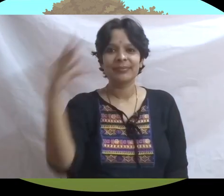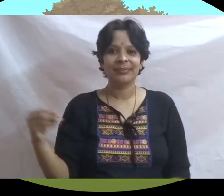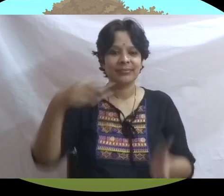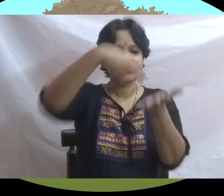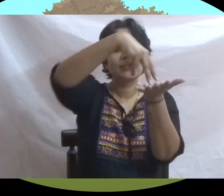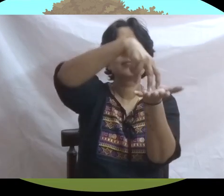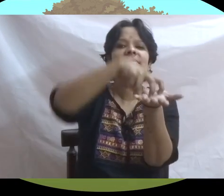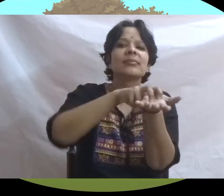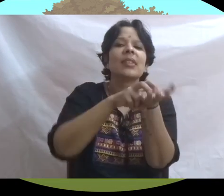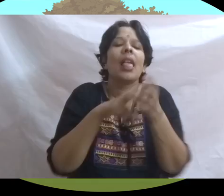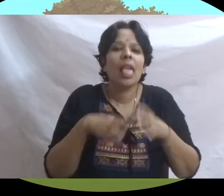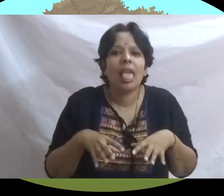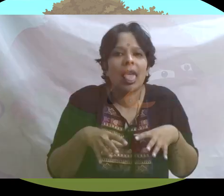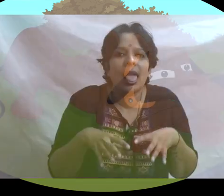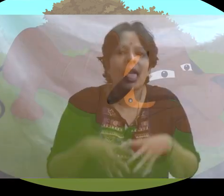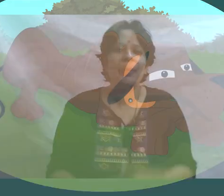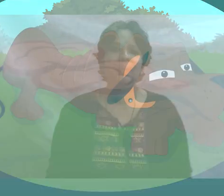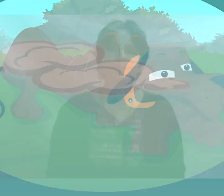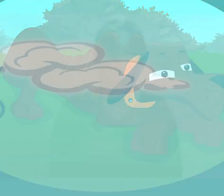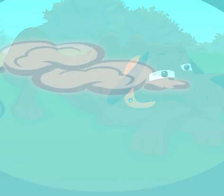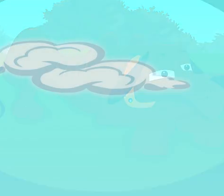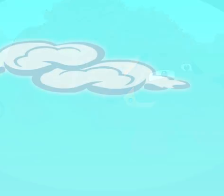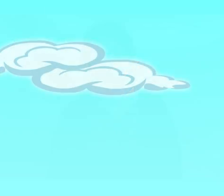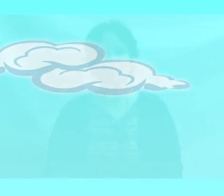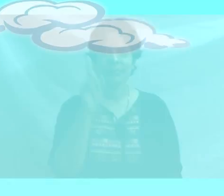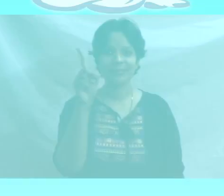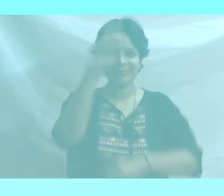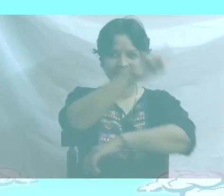The Wolf and the Lean Dog.